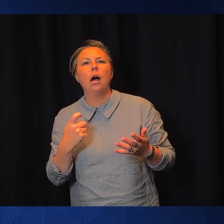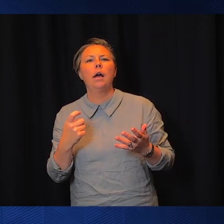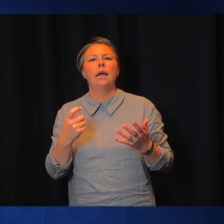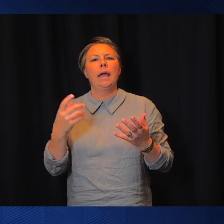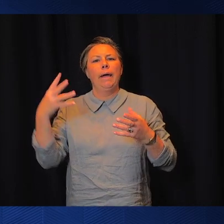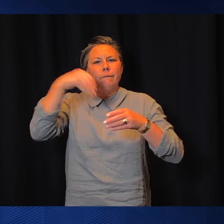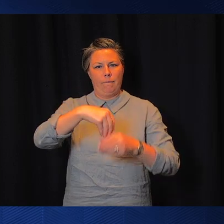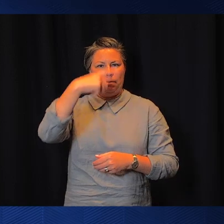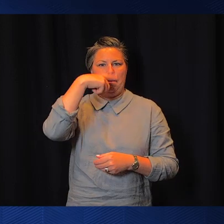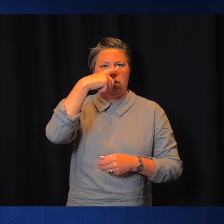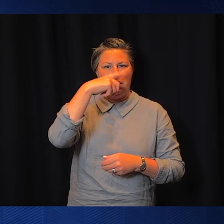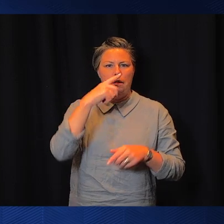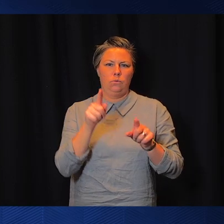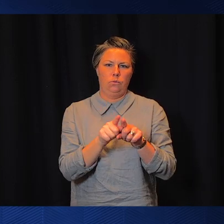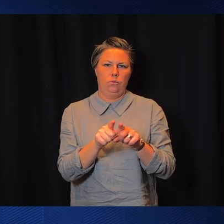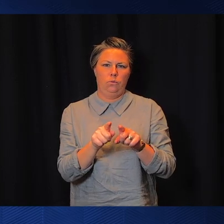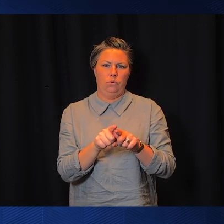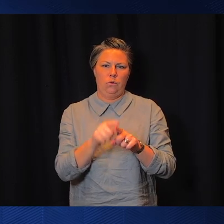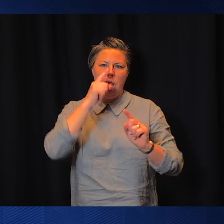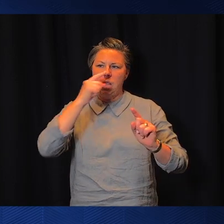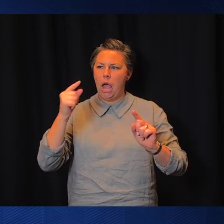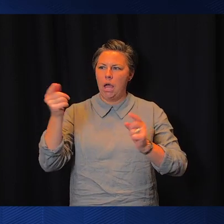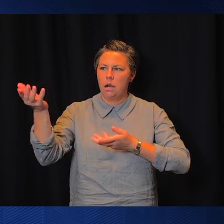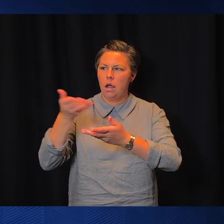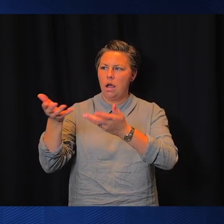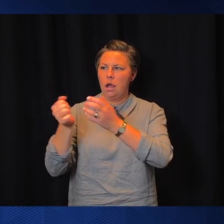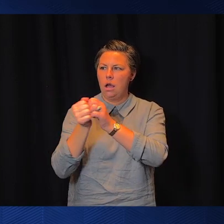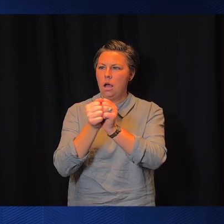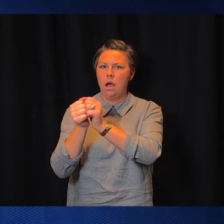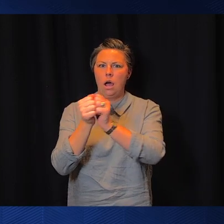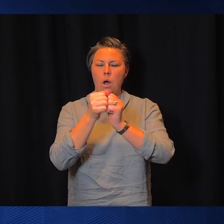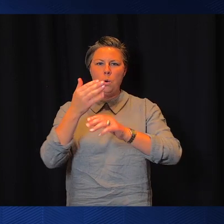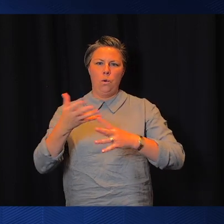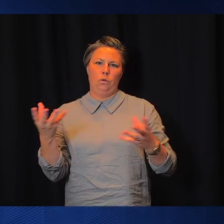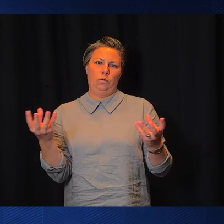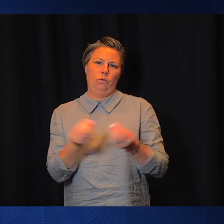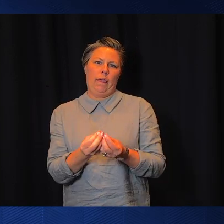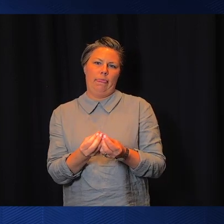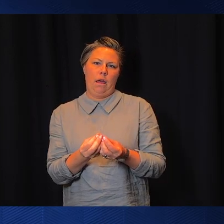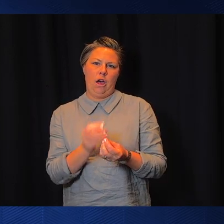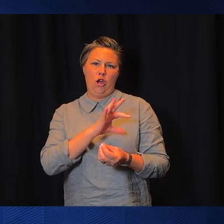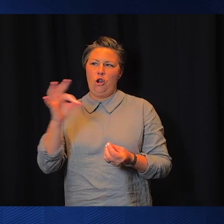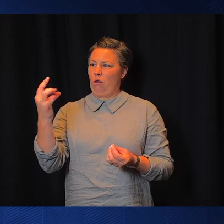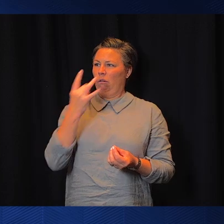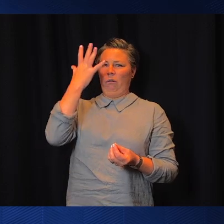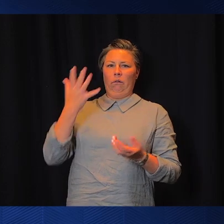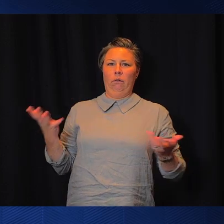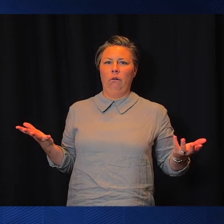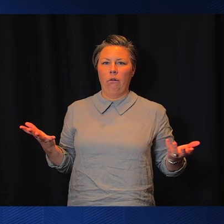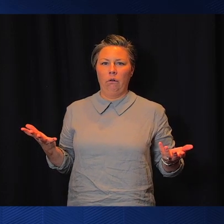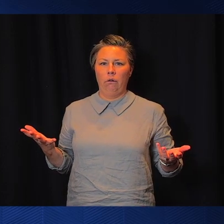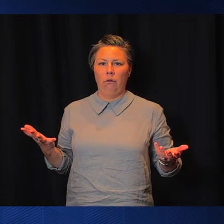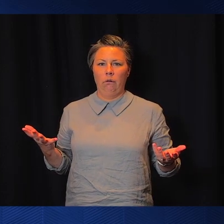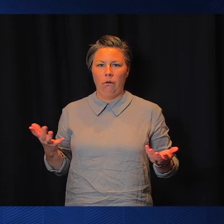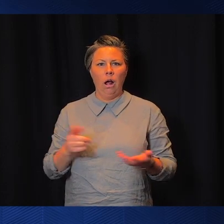civil society if you would like to leverage this good relationship to become something useful. Don't leave us out and then say, how come you don't